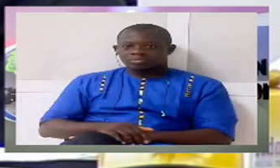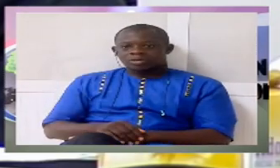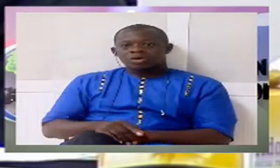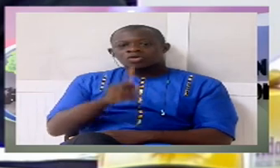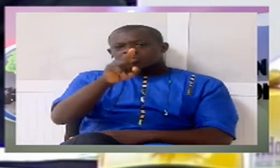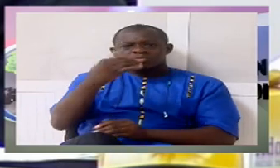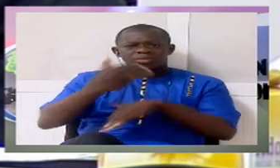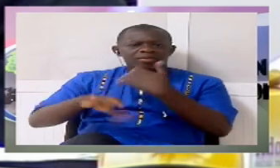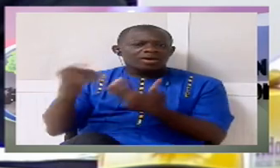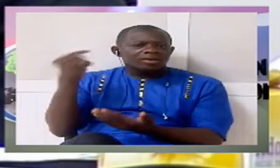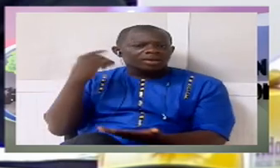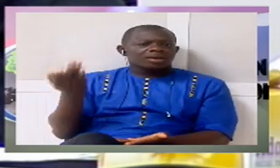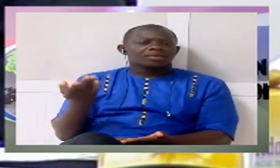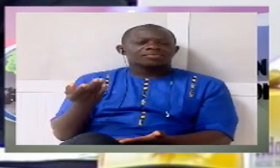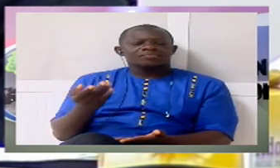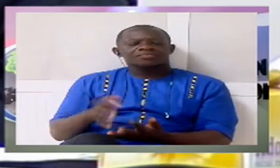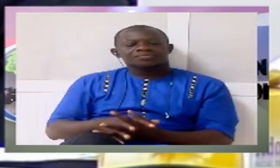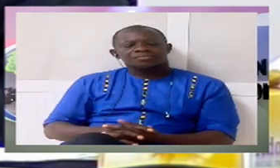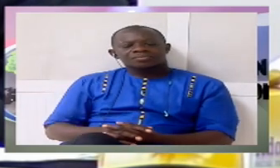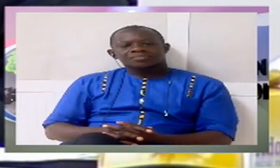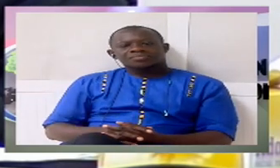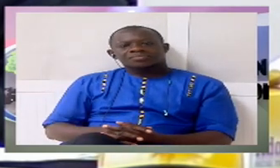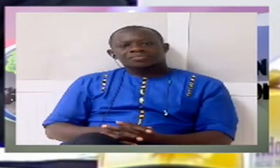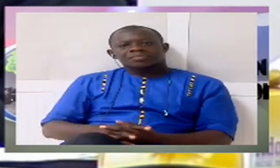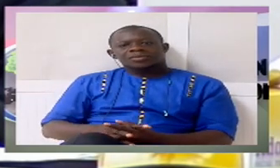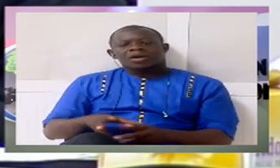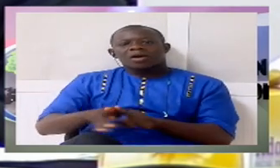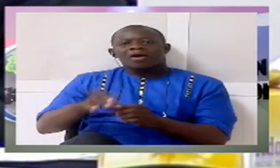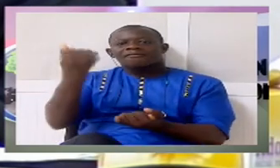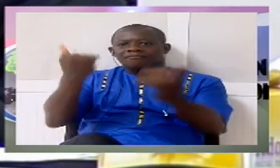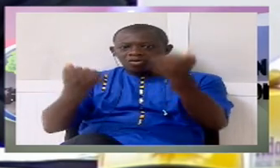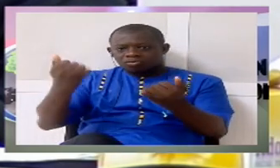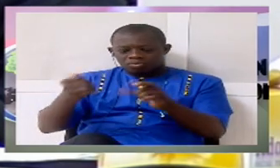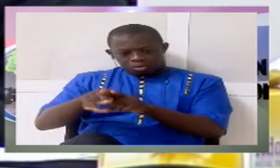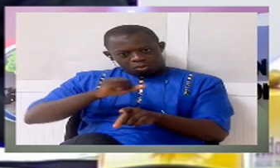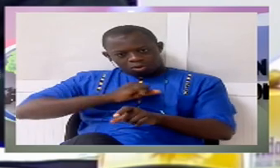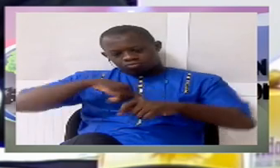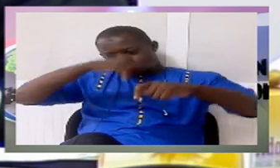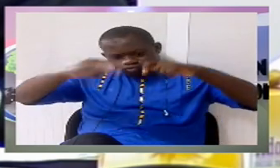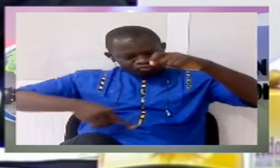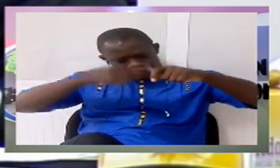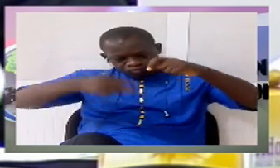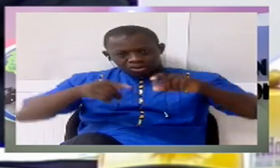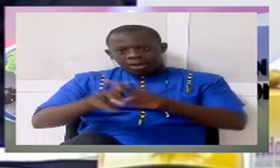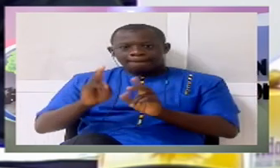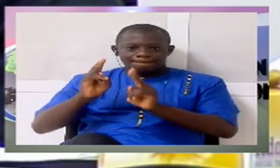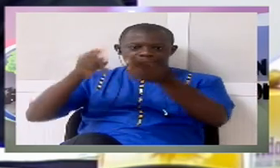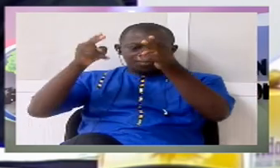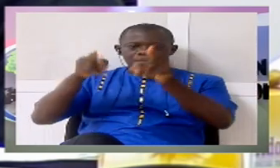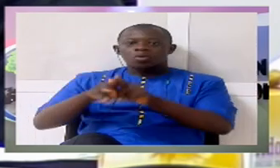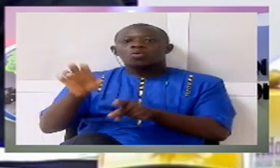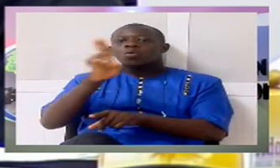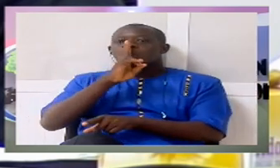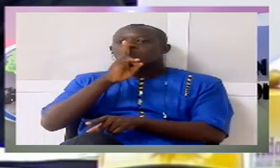I've never heard that a vehicle's tire was shot at by the